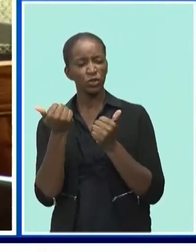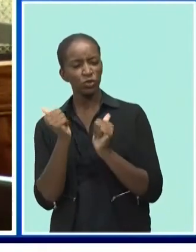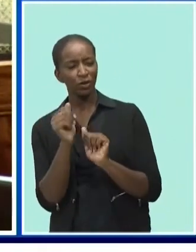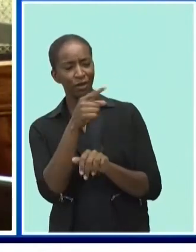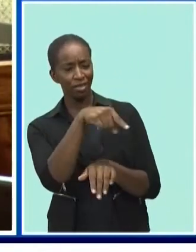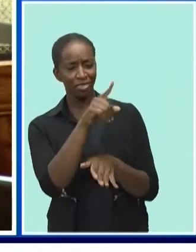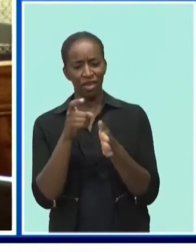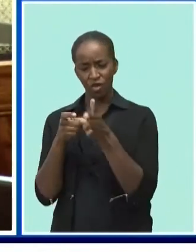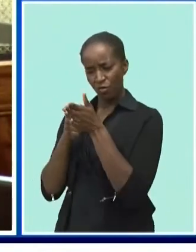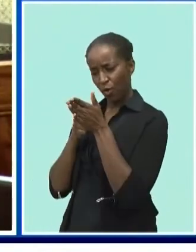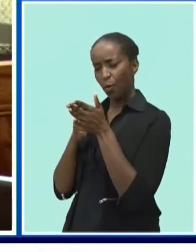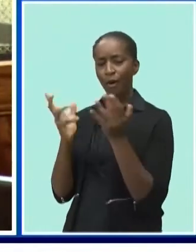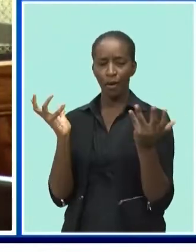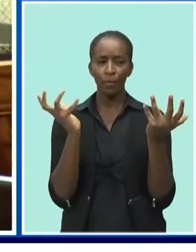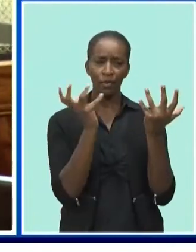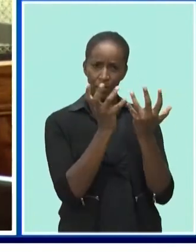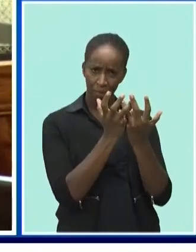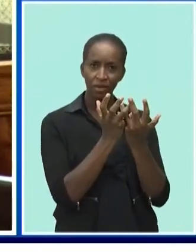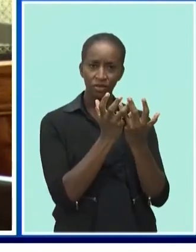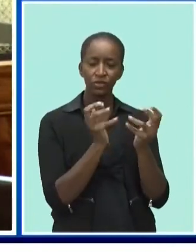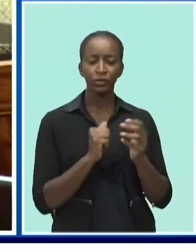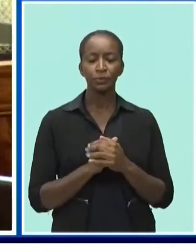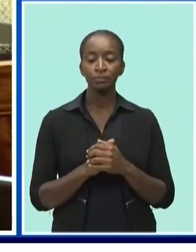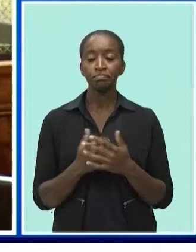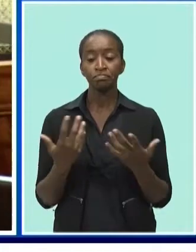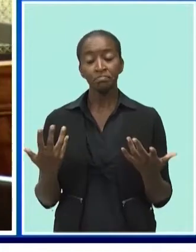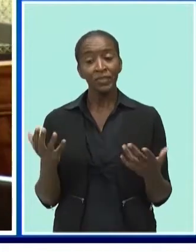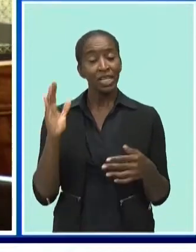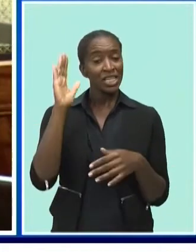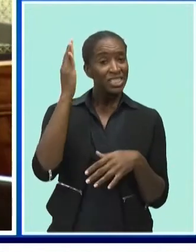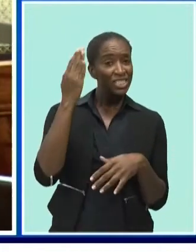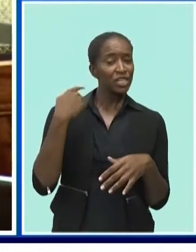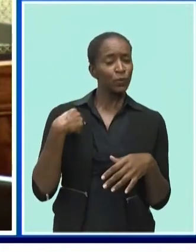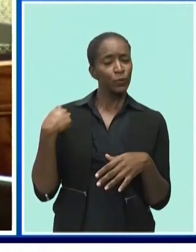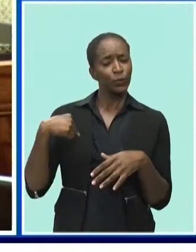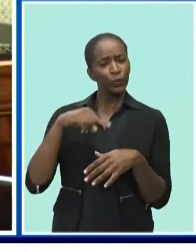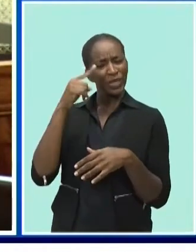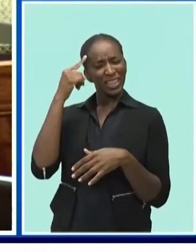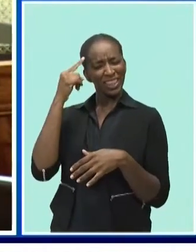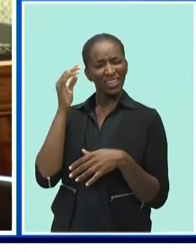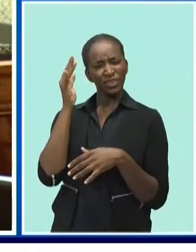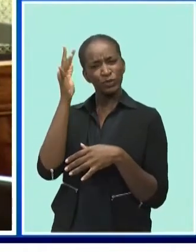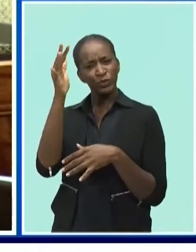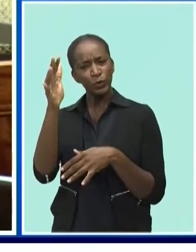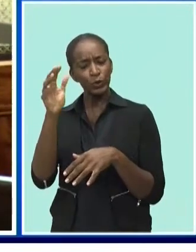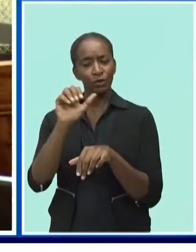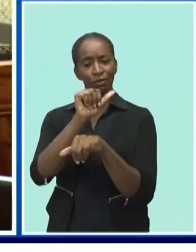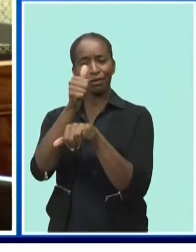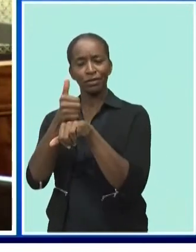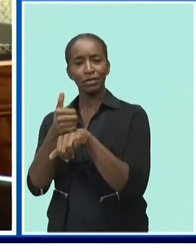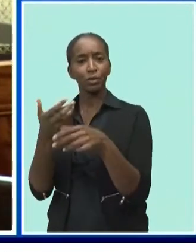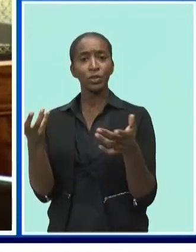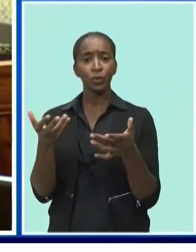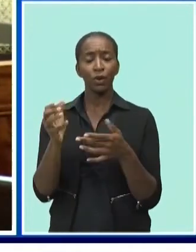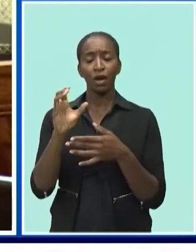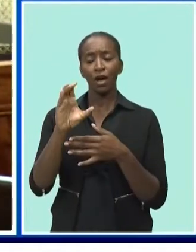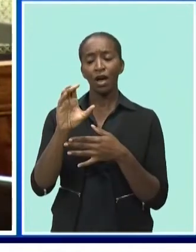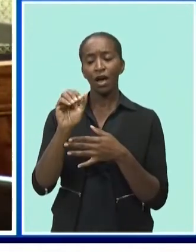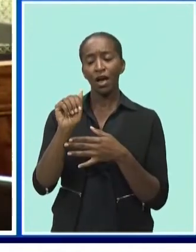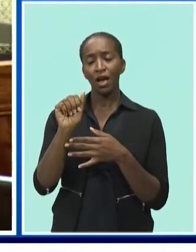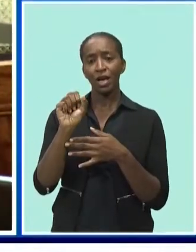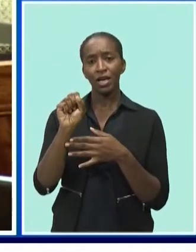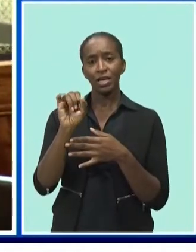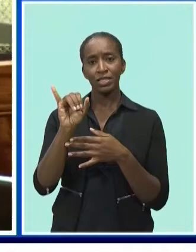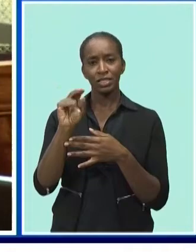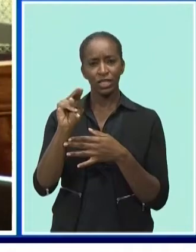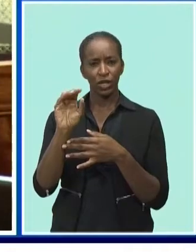possibly, we are looking at the possibility of opening casinos in Barbados, which is